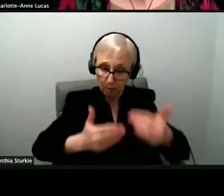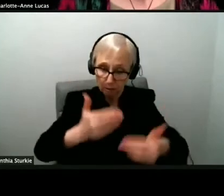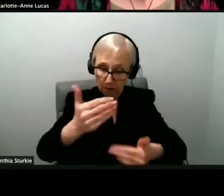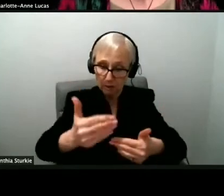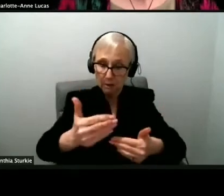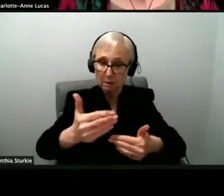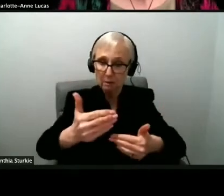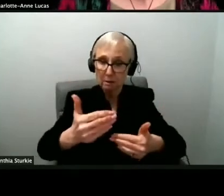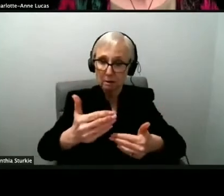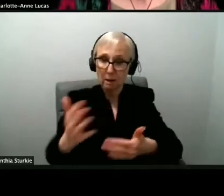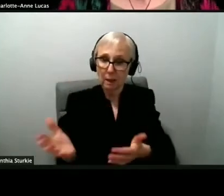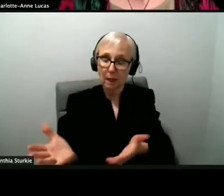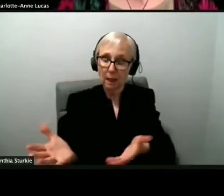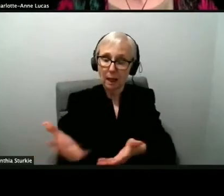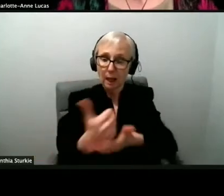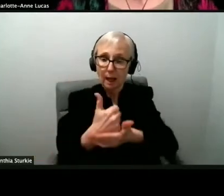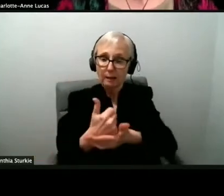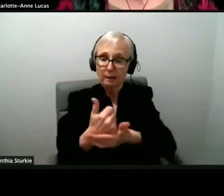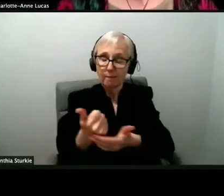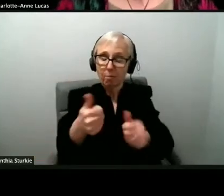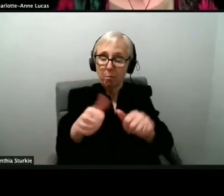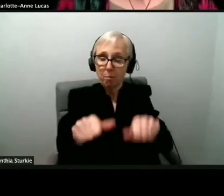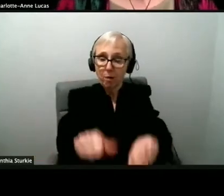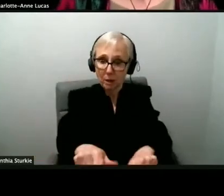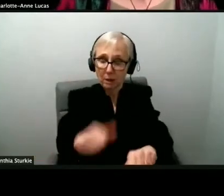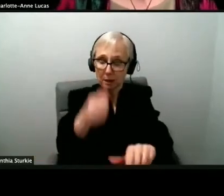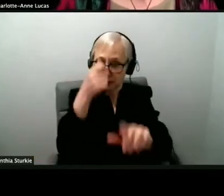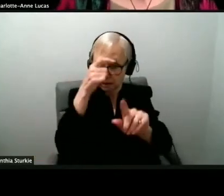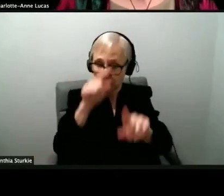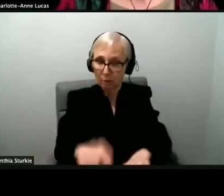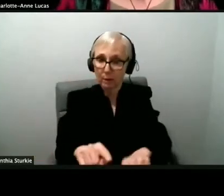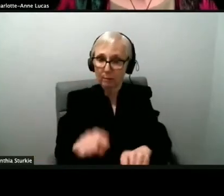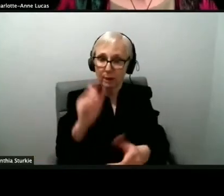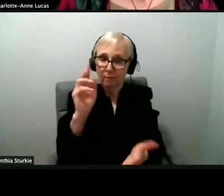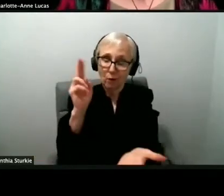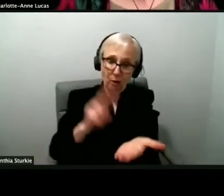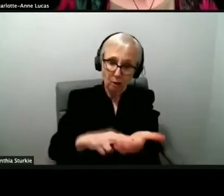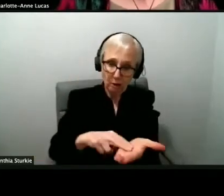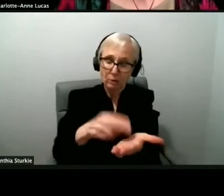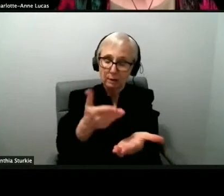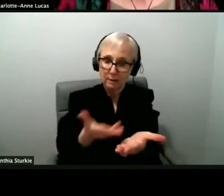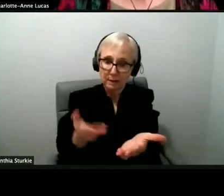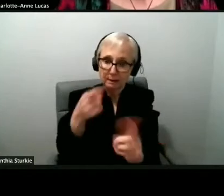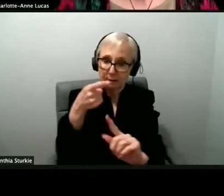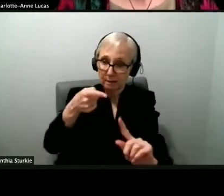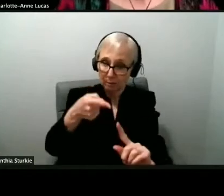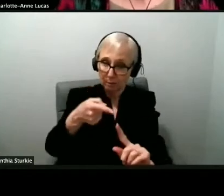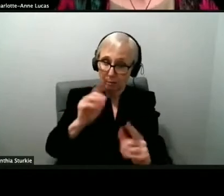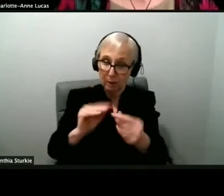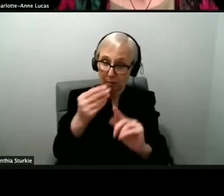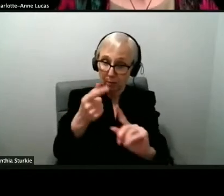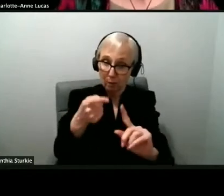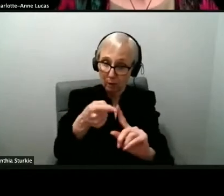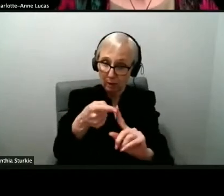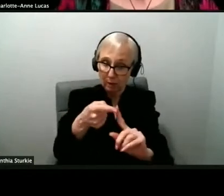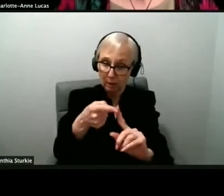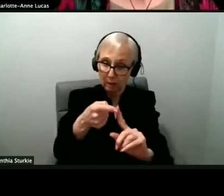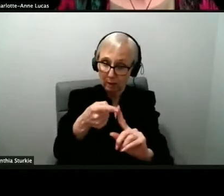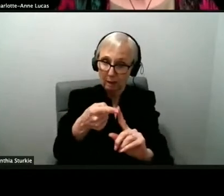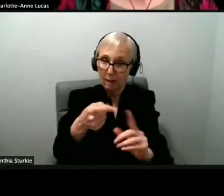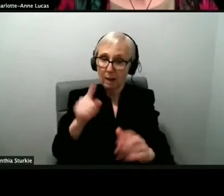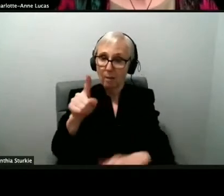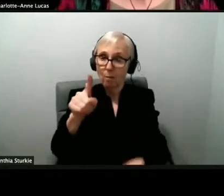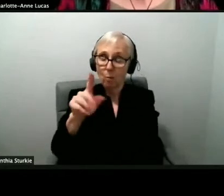in these collective bargaining agreements in regards to contracts and things like that. So that's number one. Let me say this as well. I'm 100%